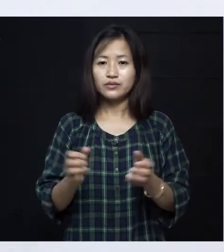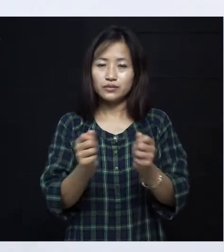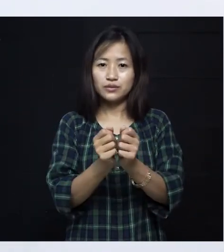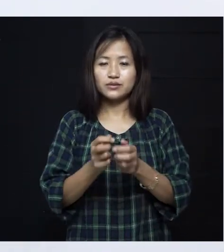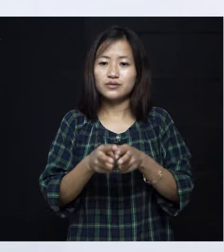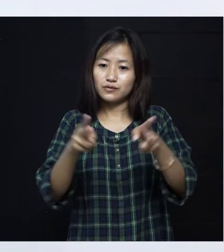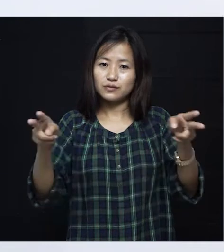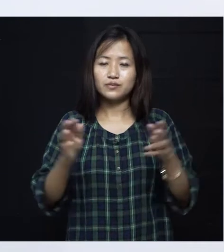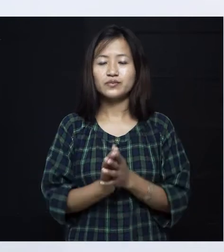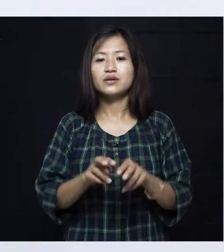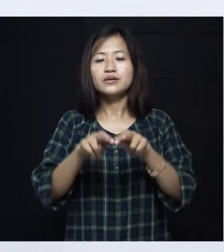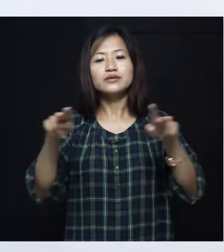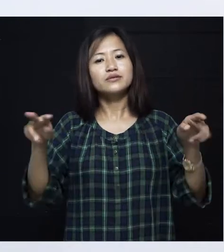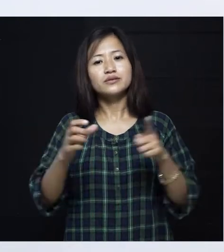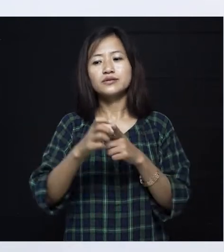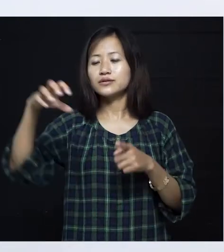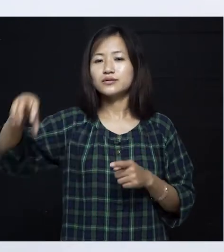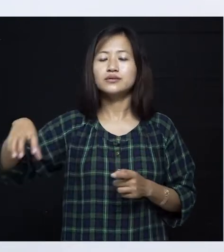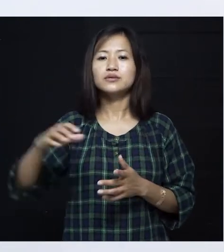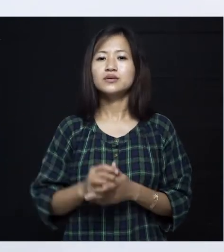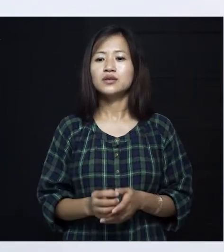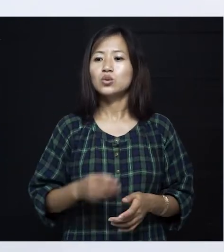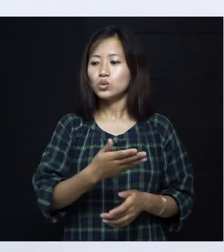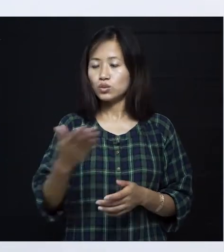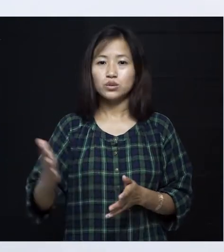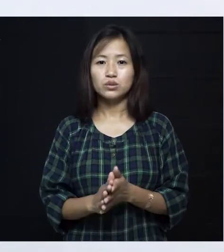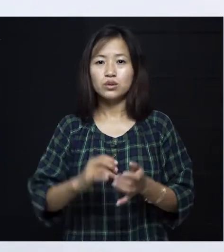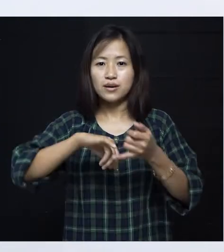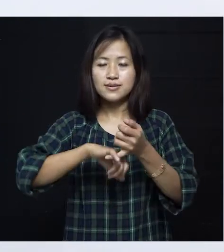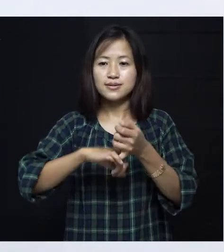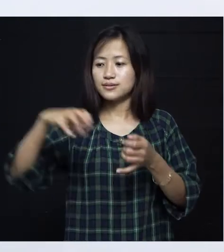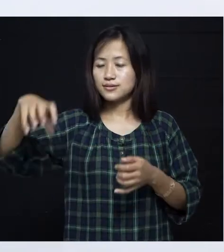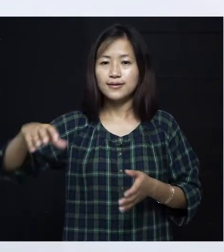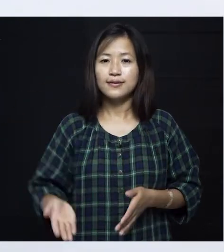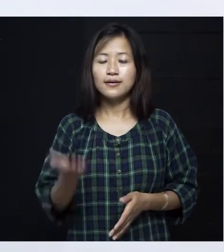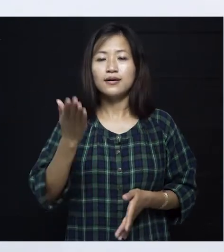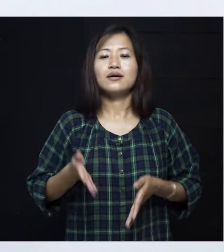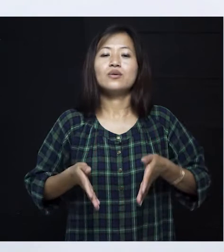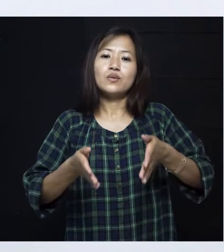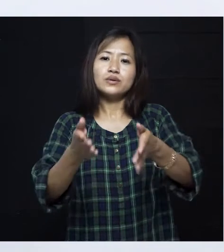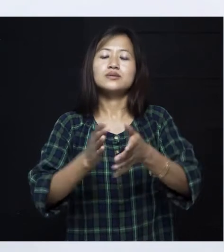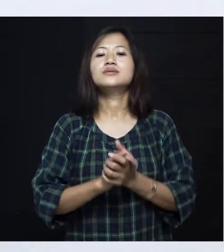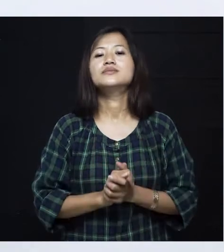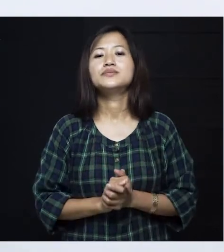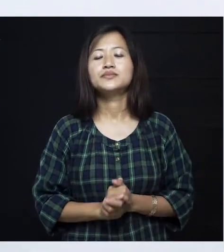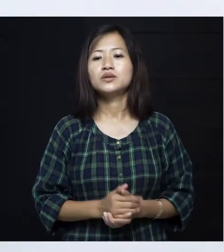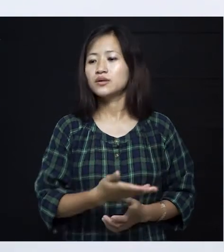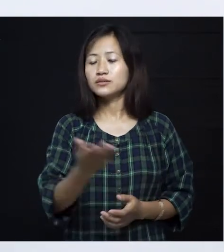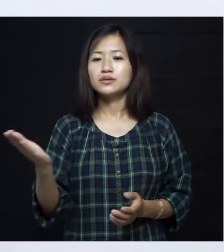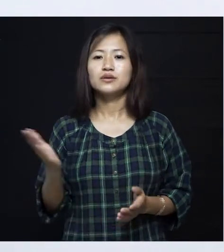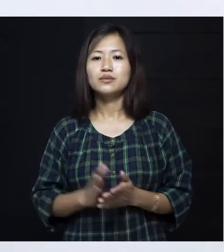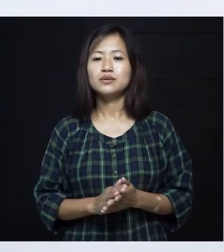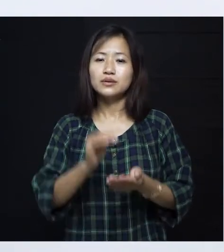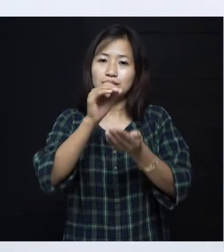a different district, those are called as the state highways. Okay, and again, this state highways, they